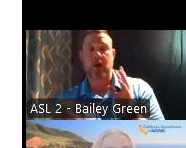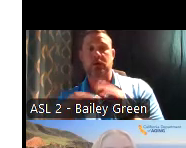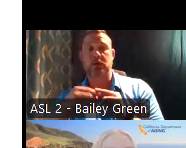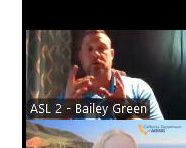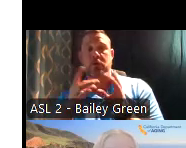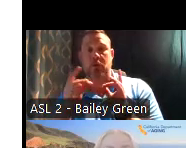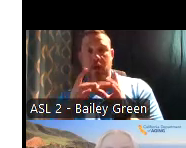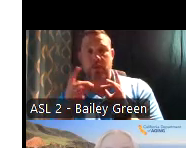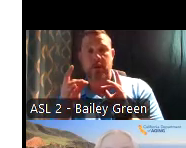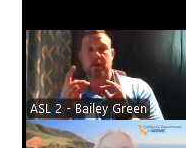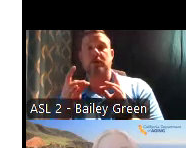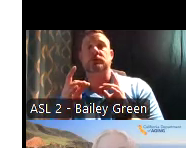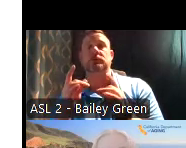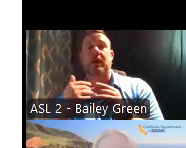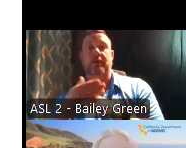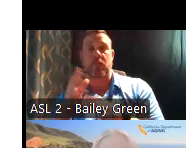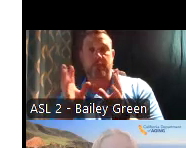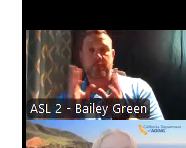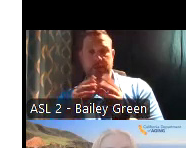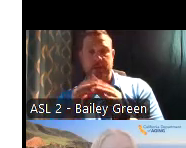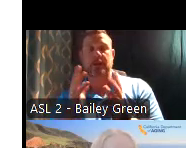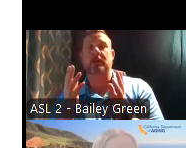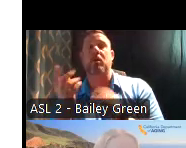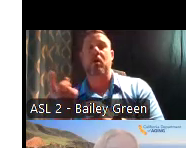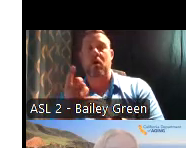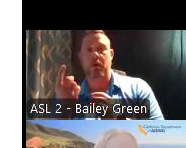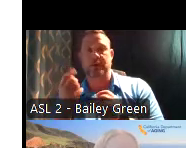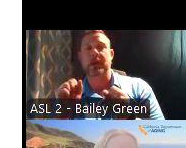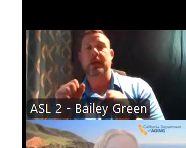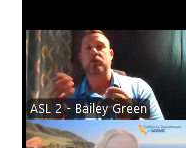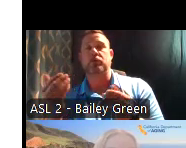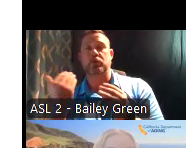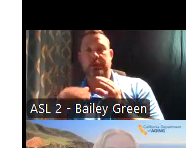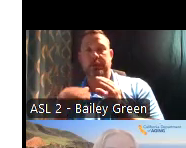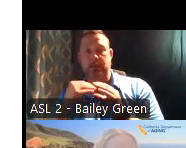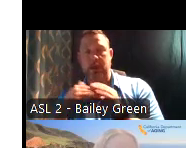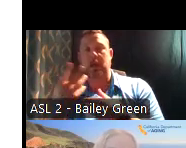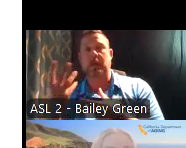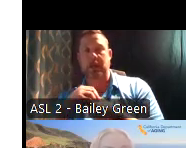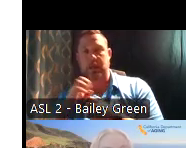comments following this meeting, you are always able to email us at engage,